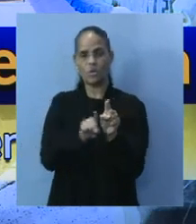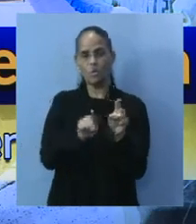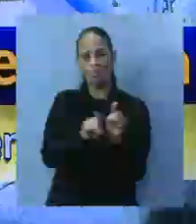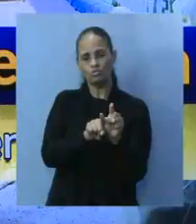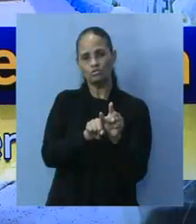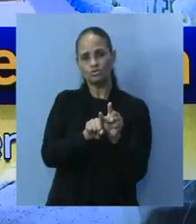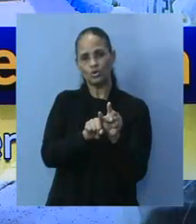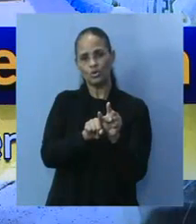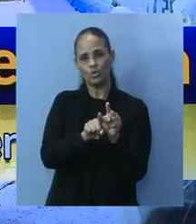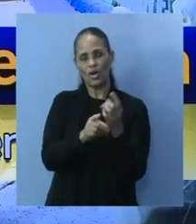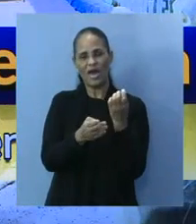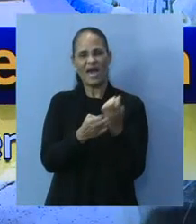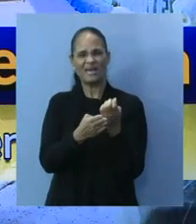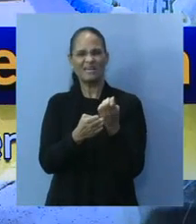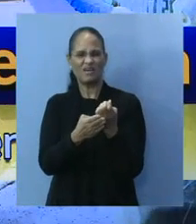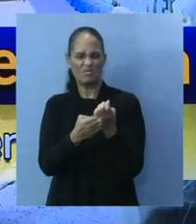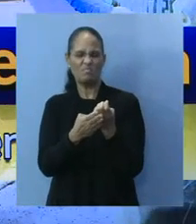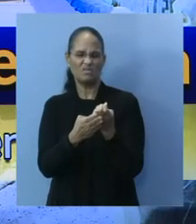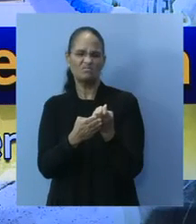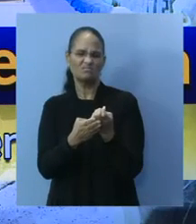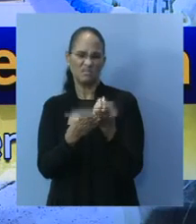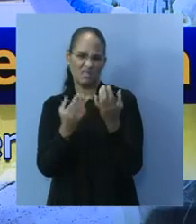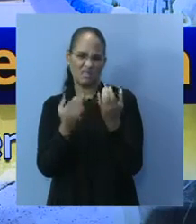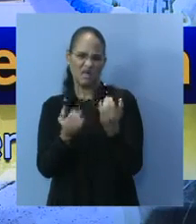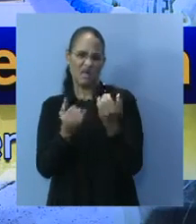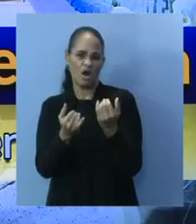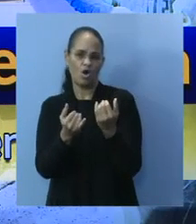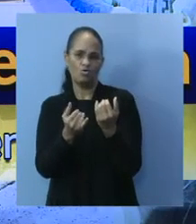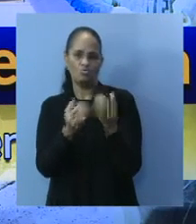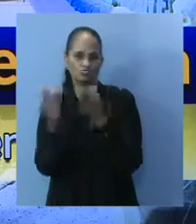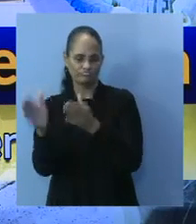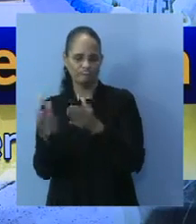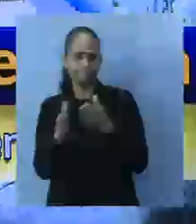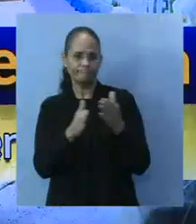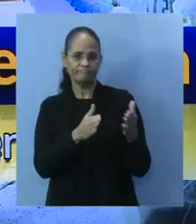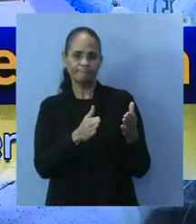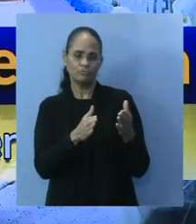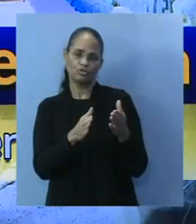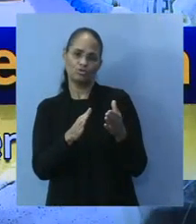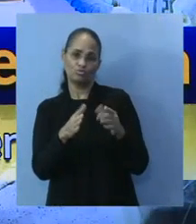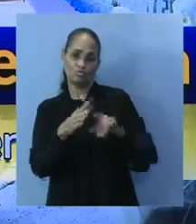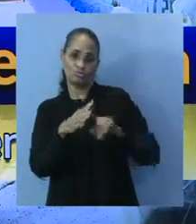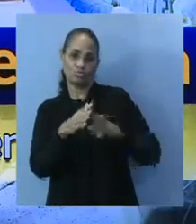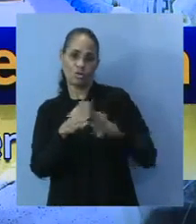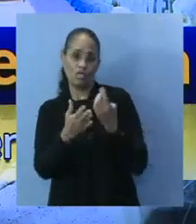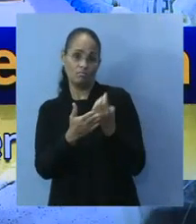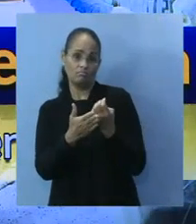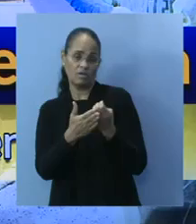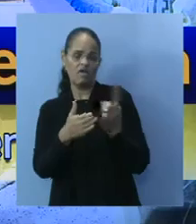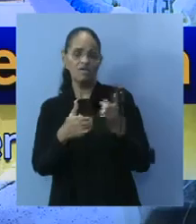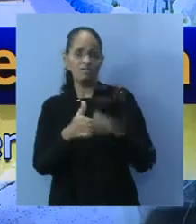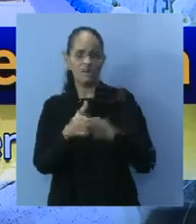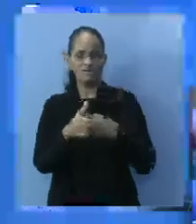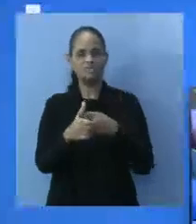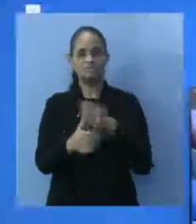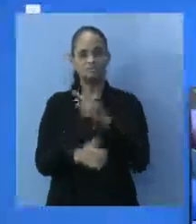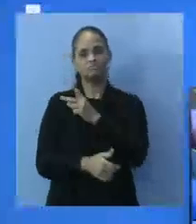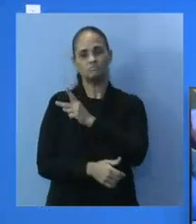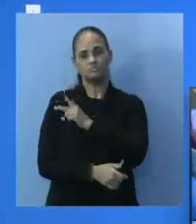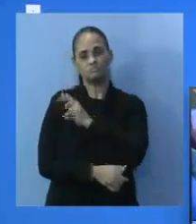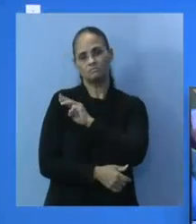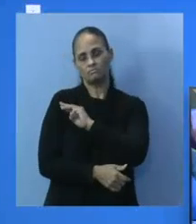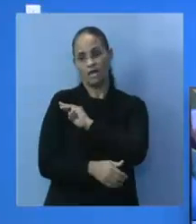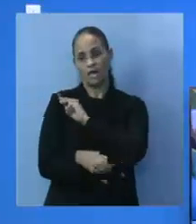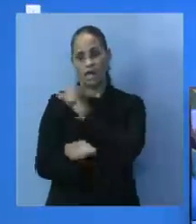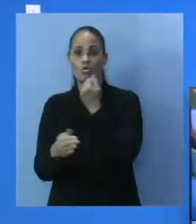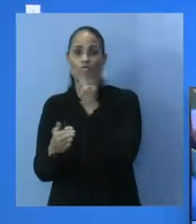also economic measures that the government is employing to stimulate the economy. First, we will begin with the Minister of Health. Minister? Good